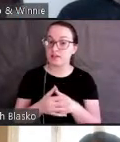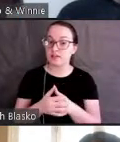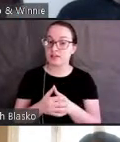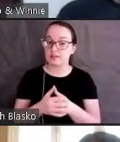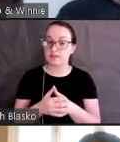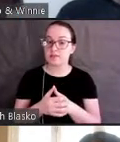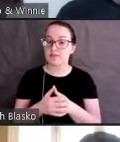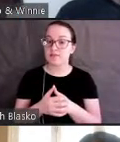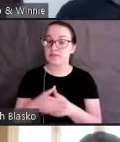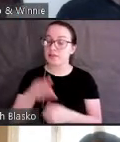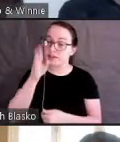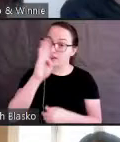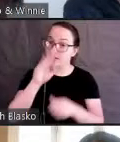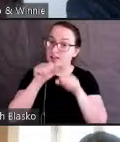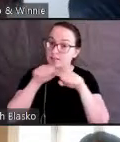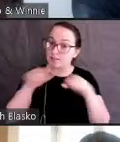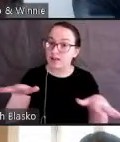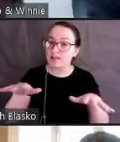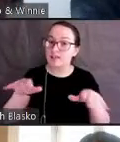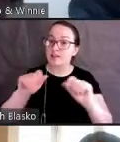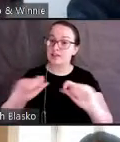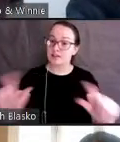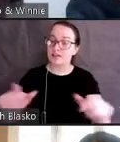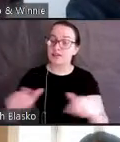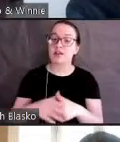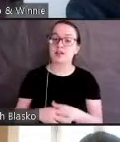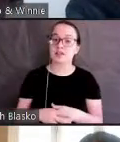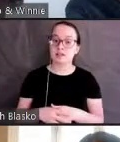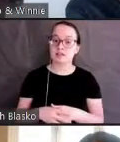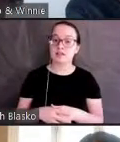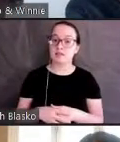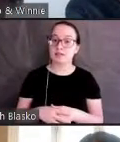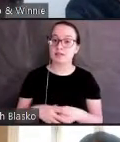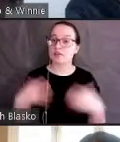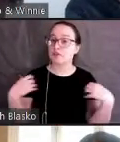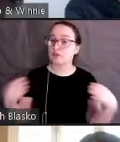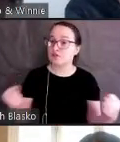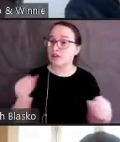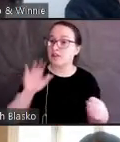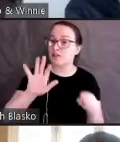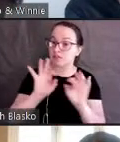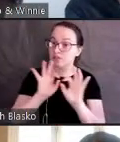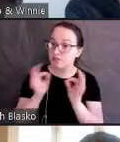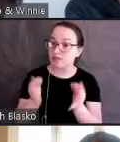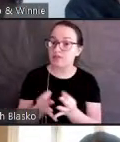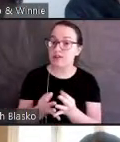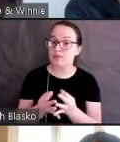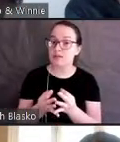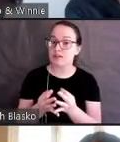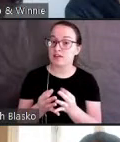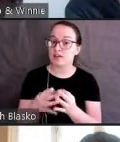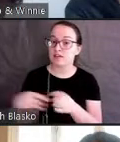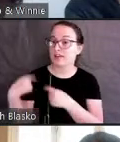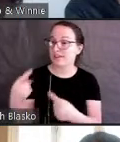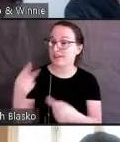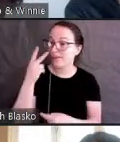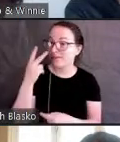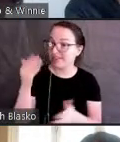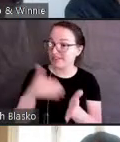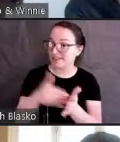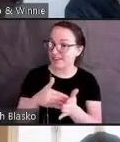all. May God strengthen you and keep you and your family. And until we see you again,